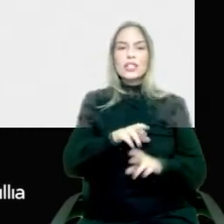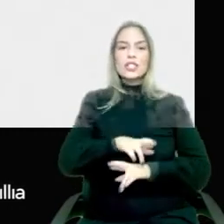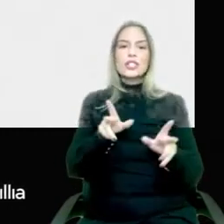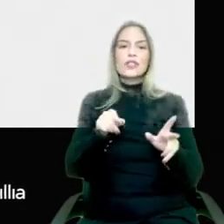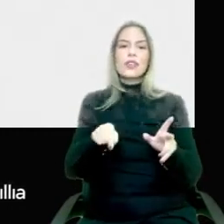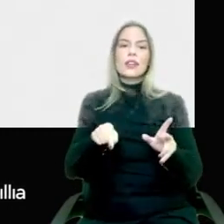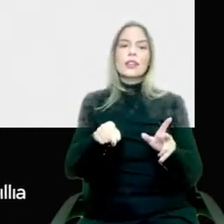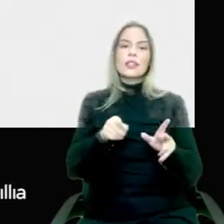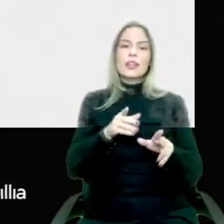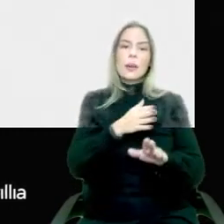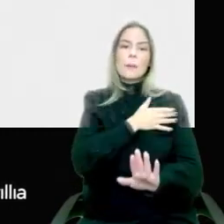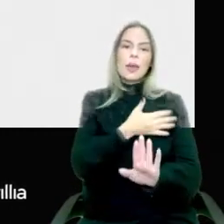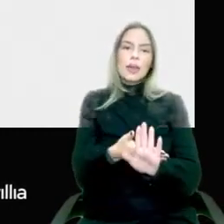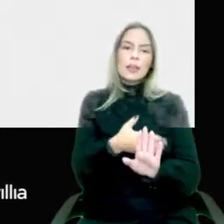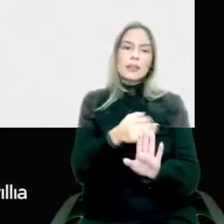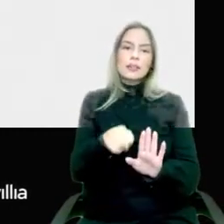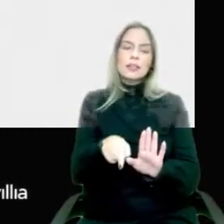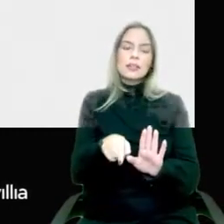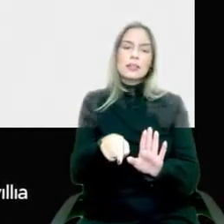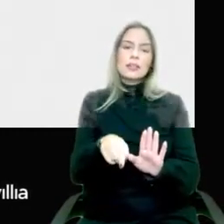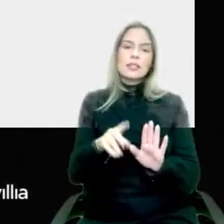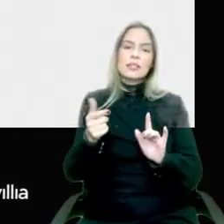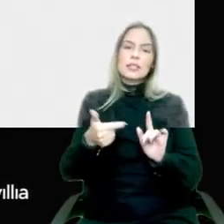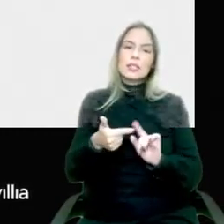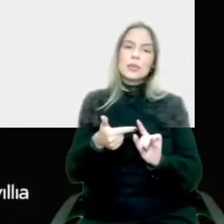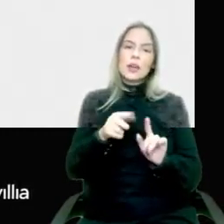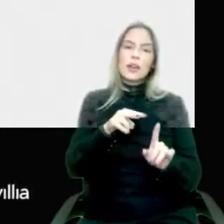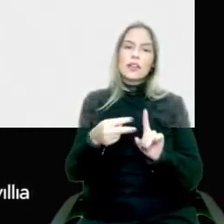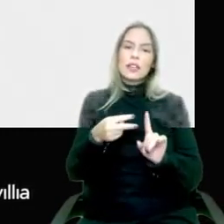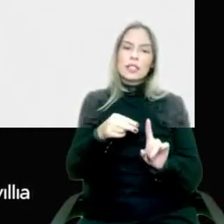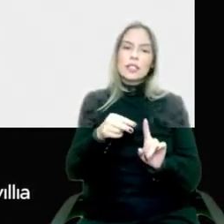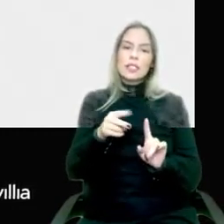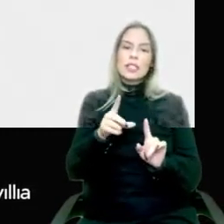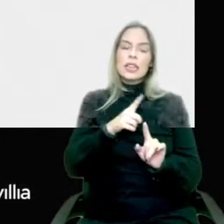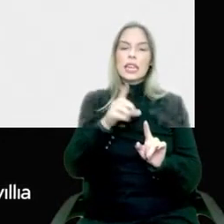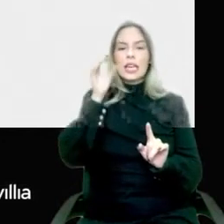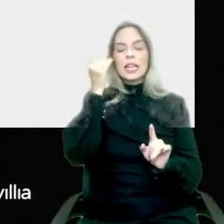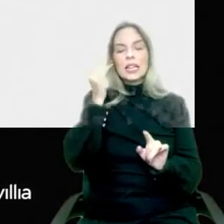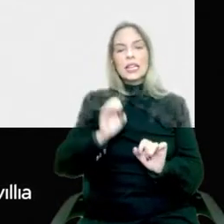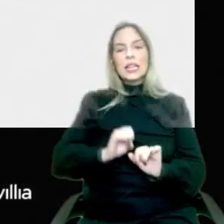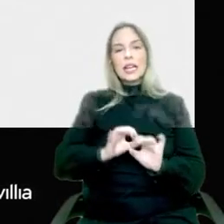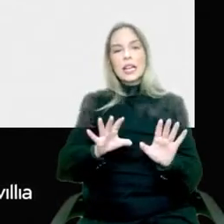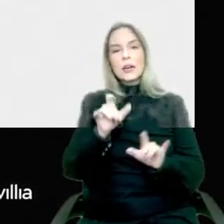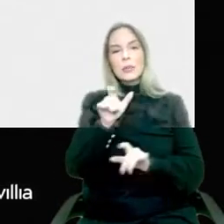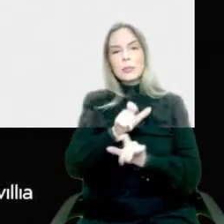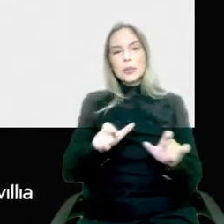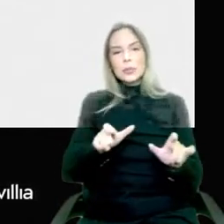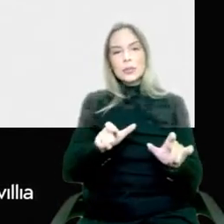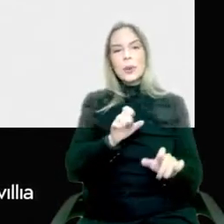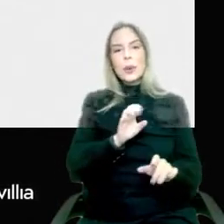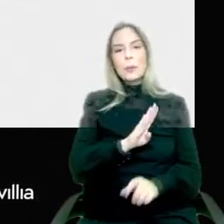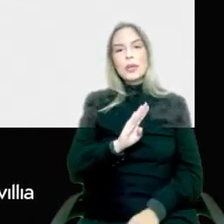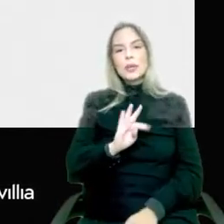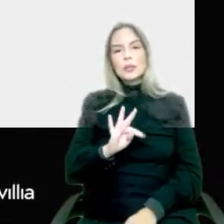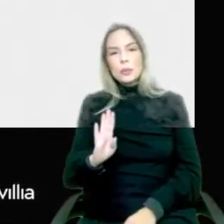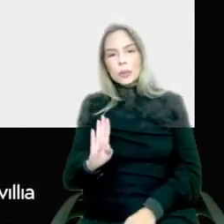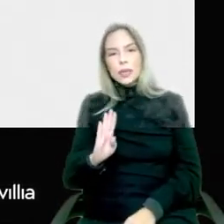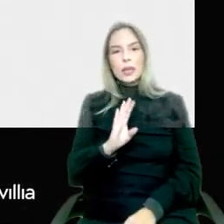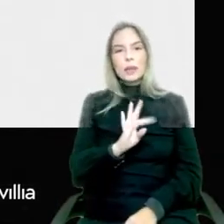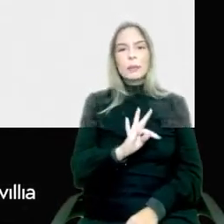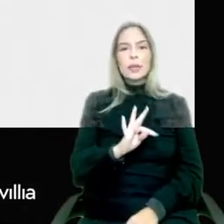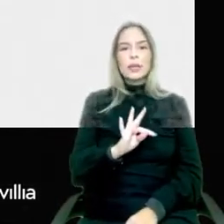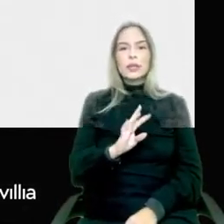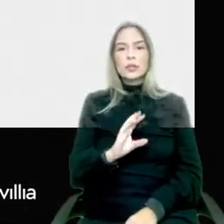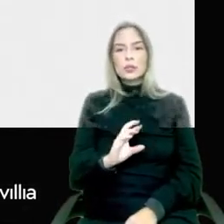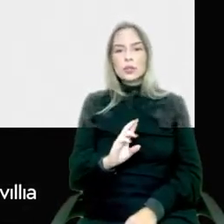about setting a vision. It's about understanding your audience, whether that's B2C or B2B, making sure there's value in what it is